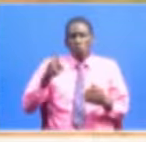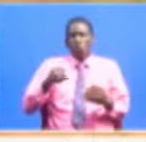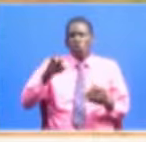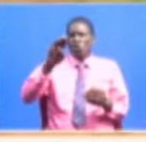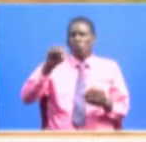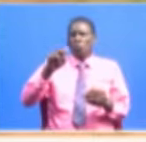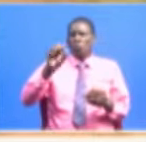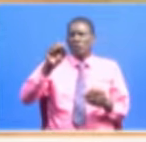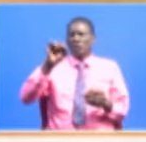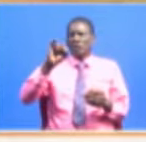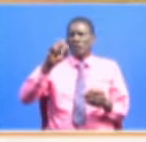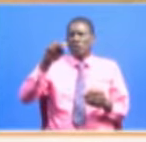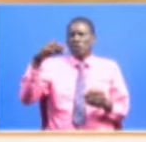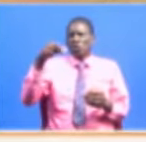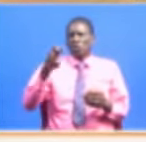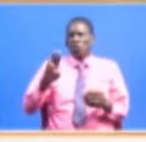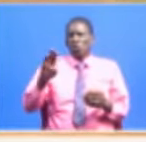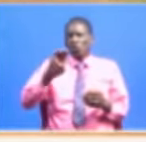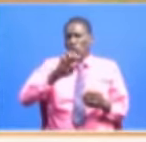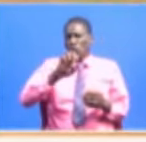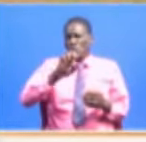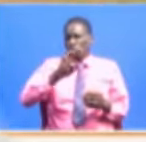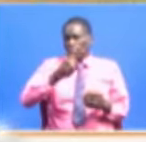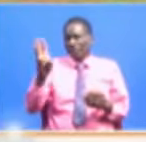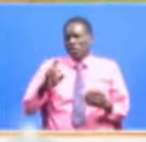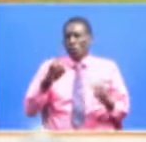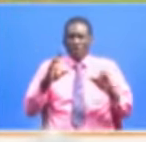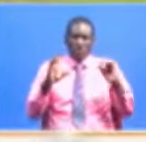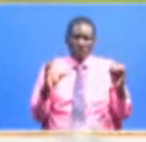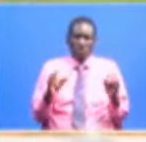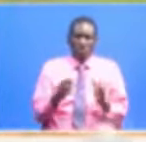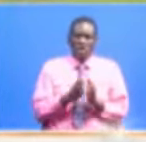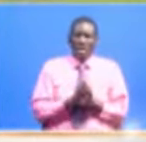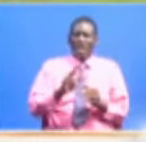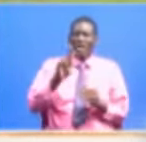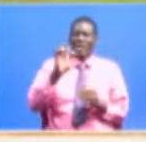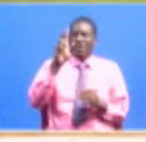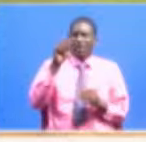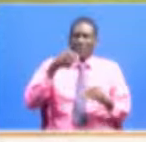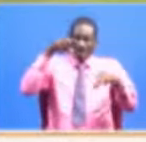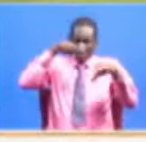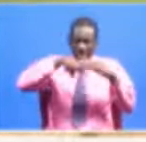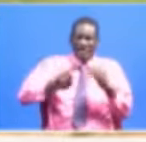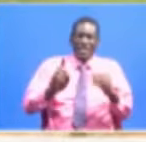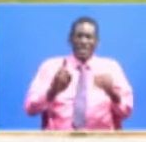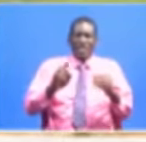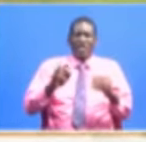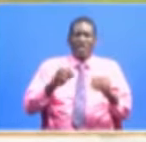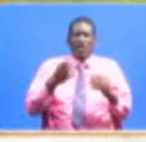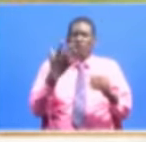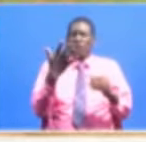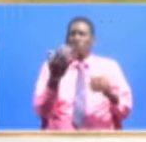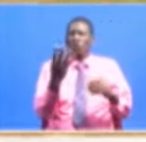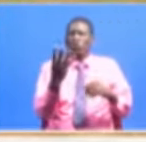from Western 1-0 in Group A opening match. Kelvin Onyango scored the winning goal in the 54th